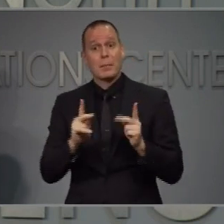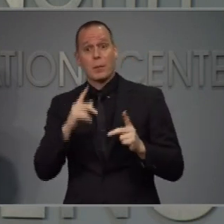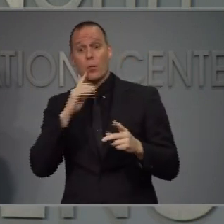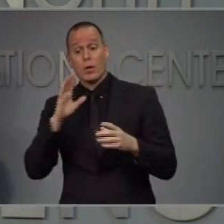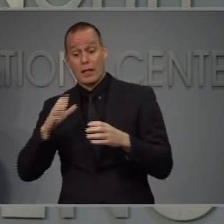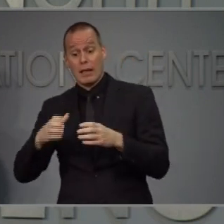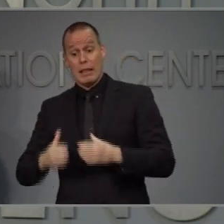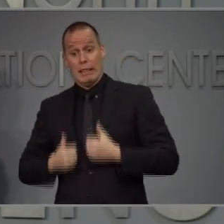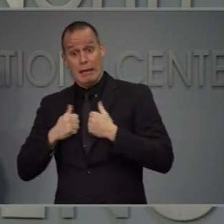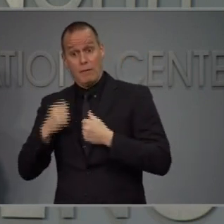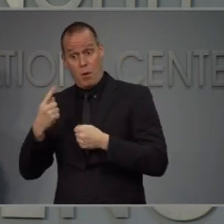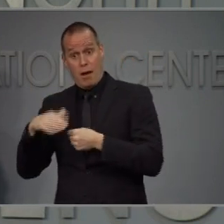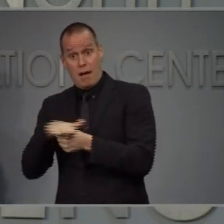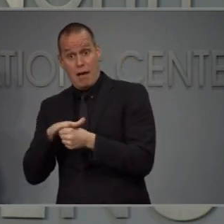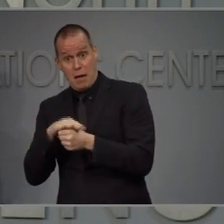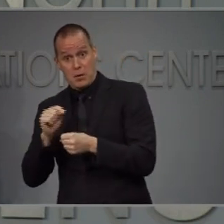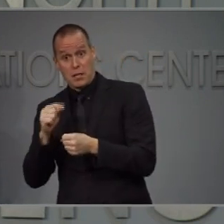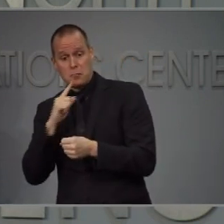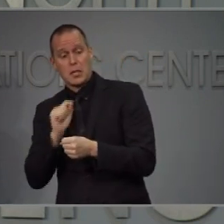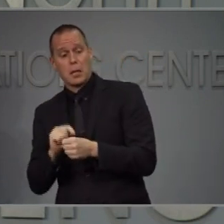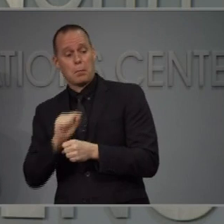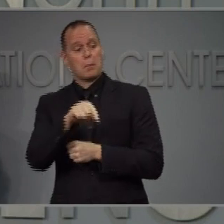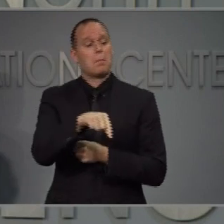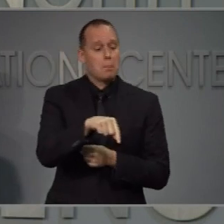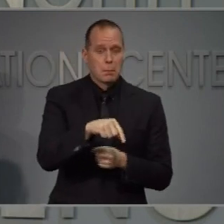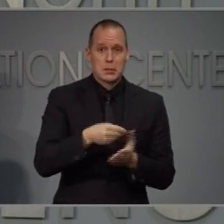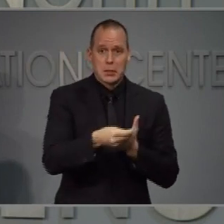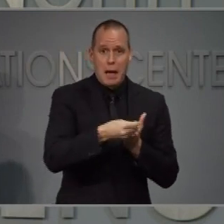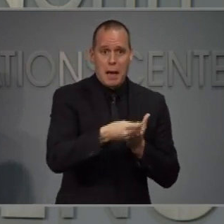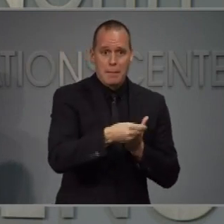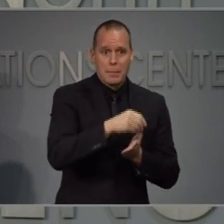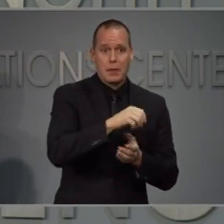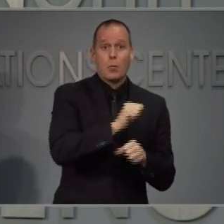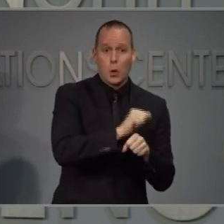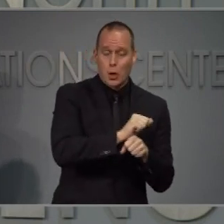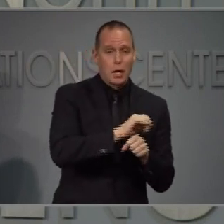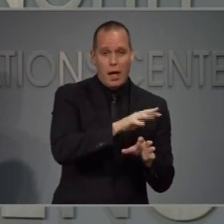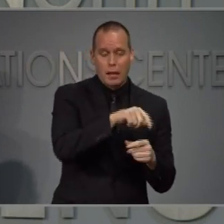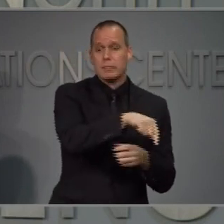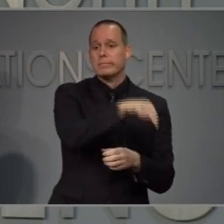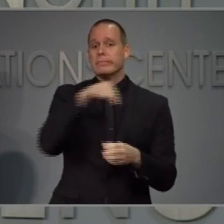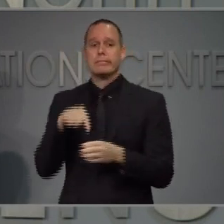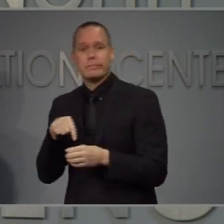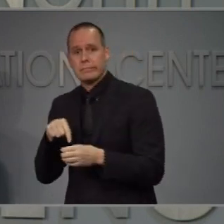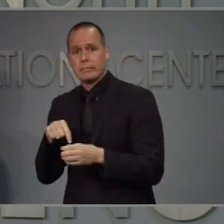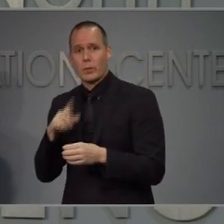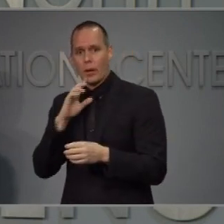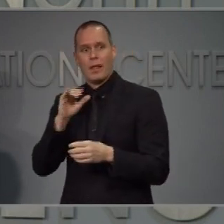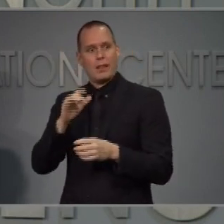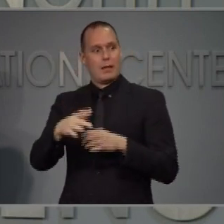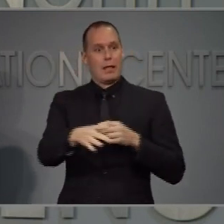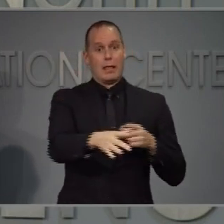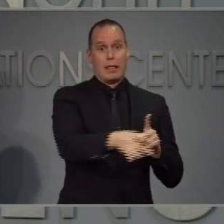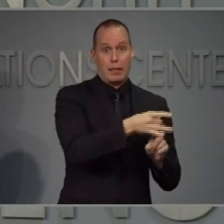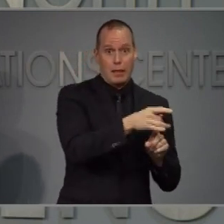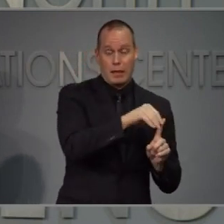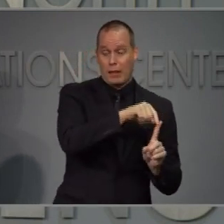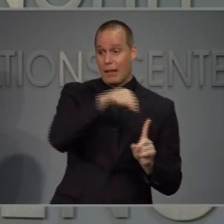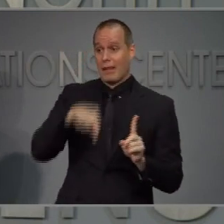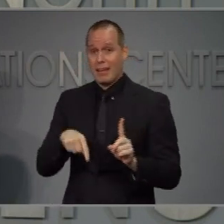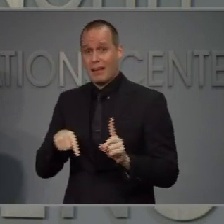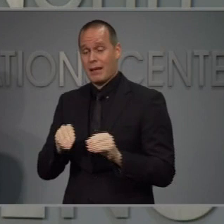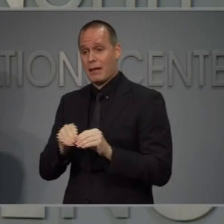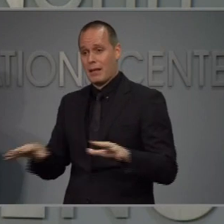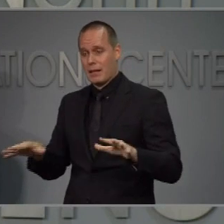And it is important that we have a floor of protection across our state for all